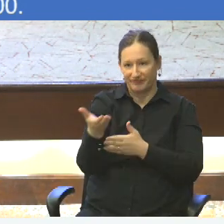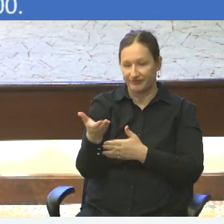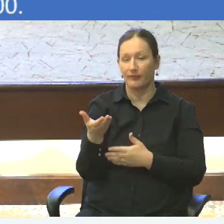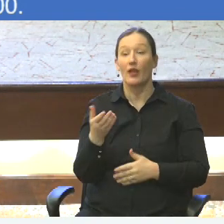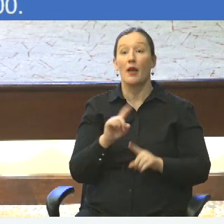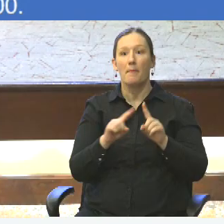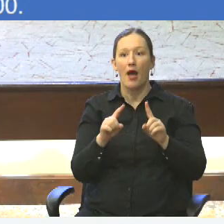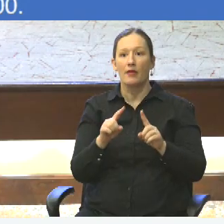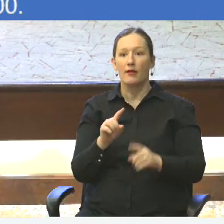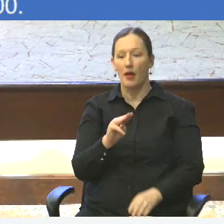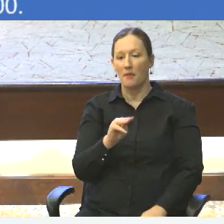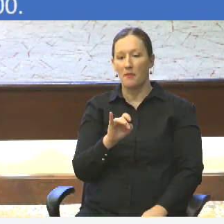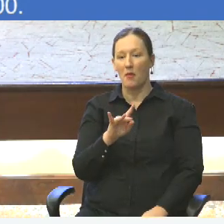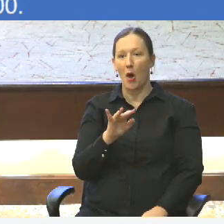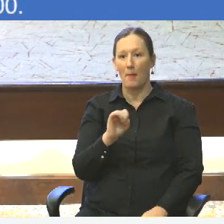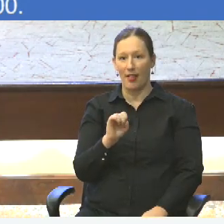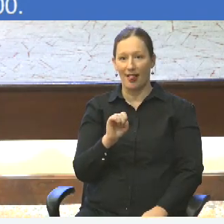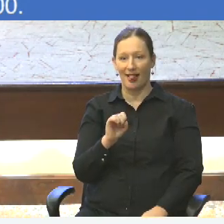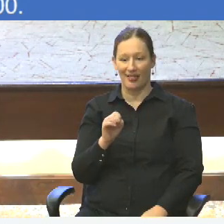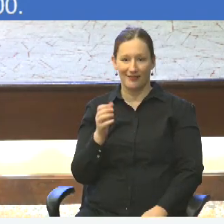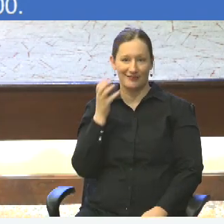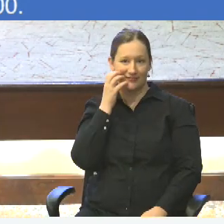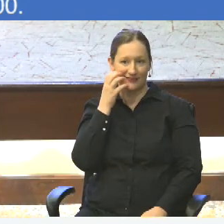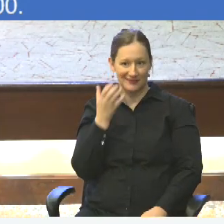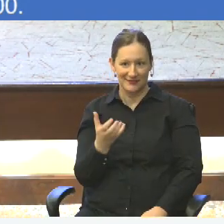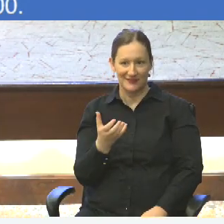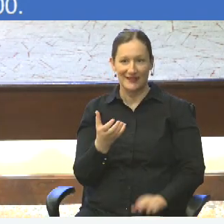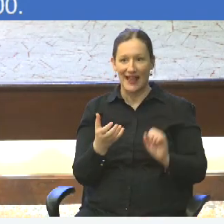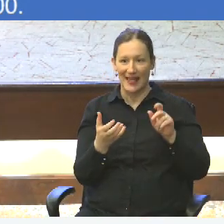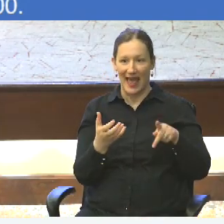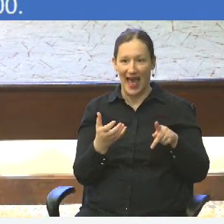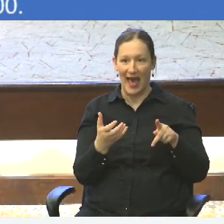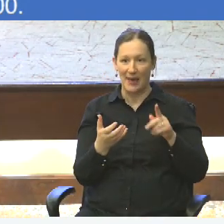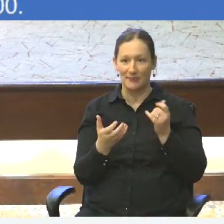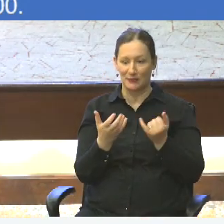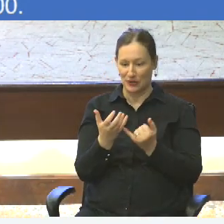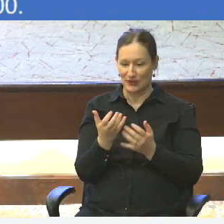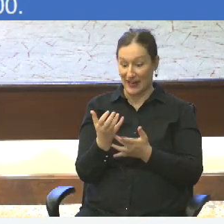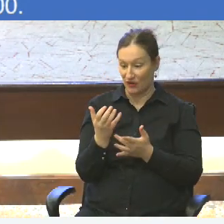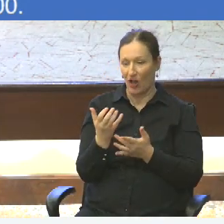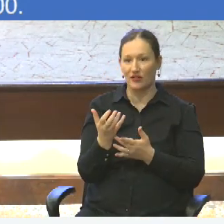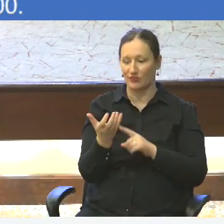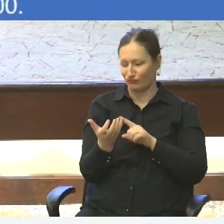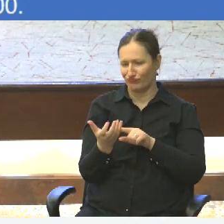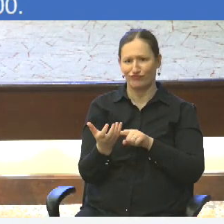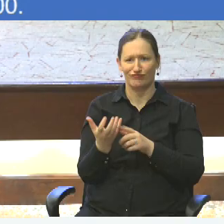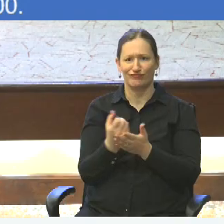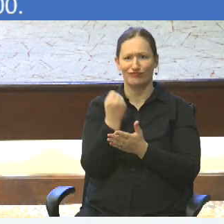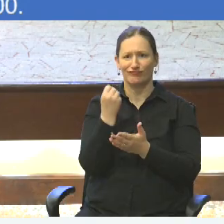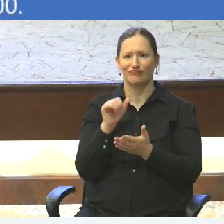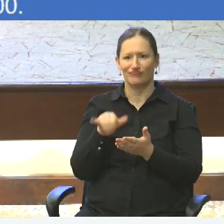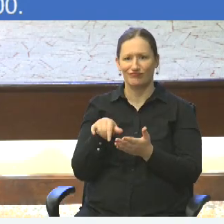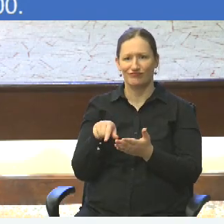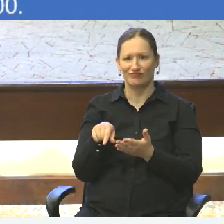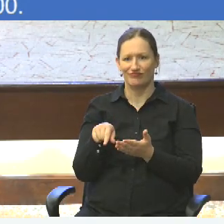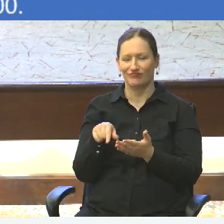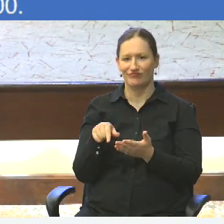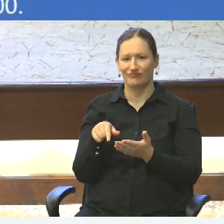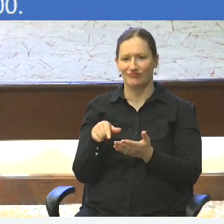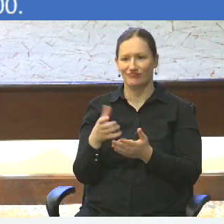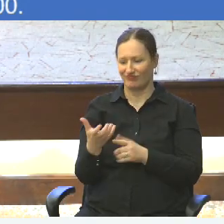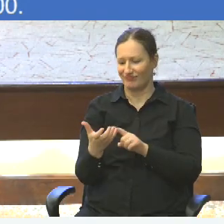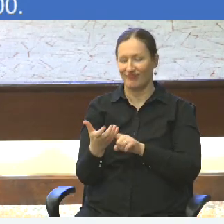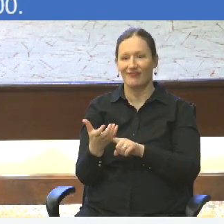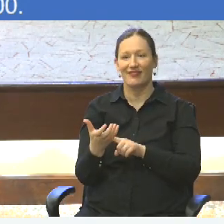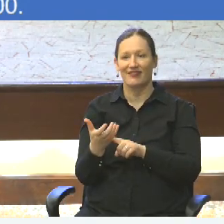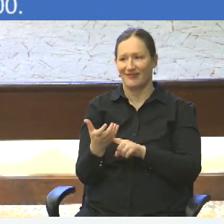mobile app technology and mobile app parking apps that are out there now, there is